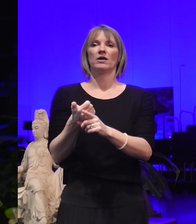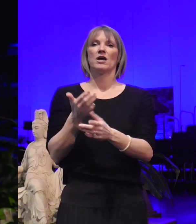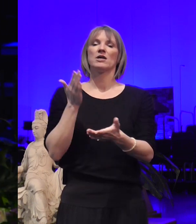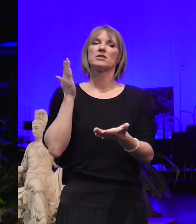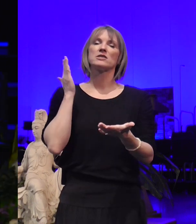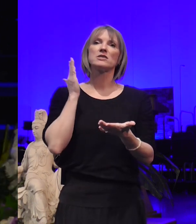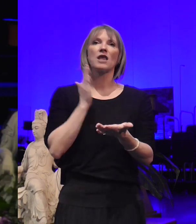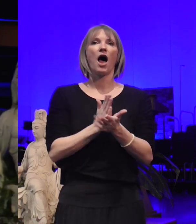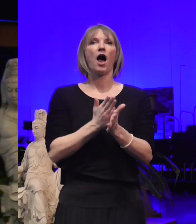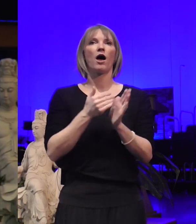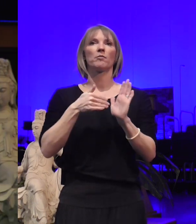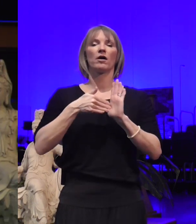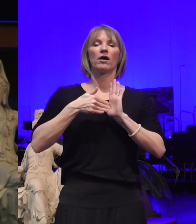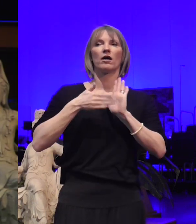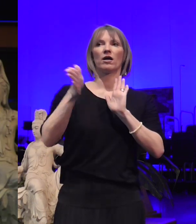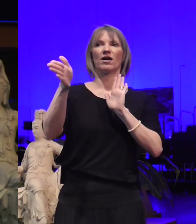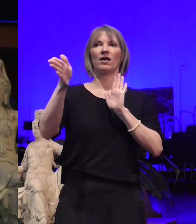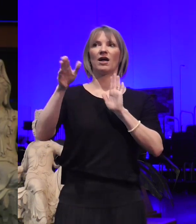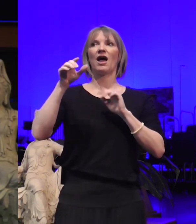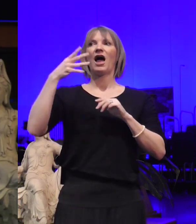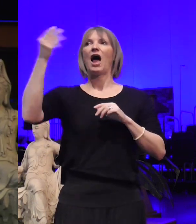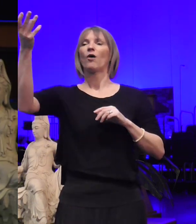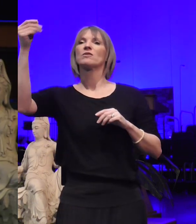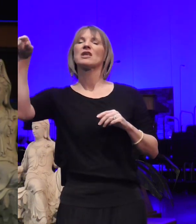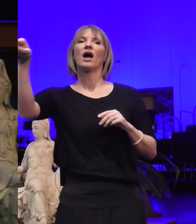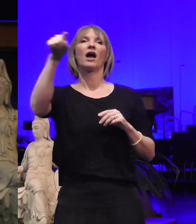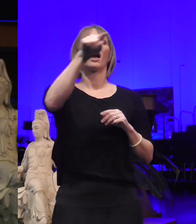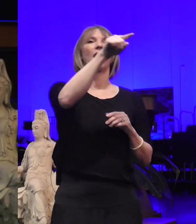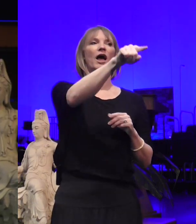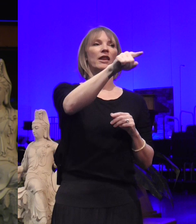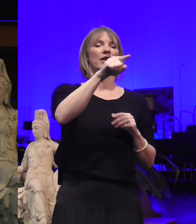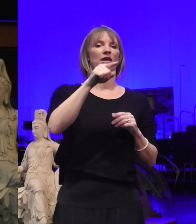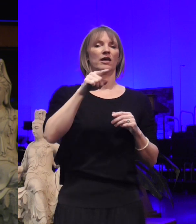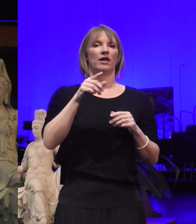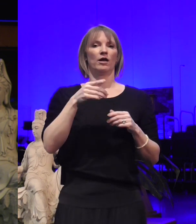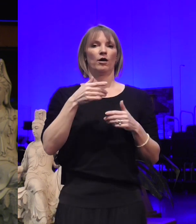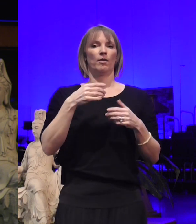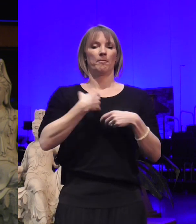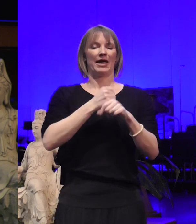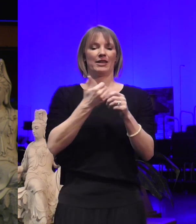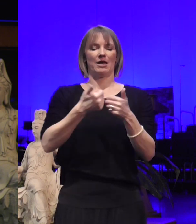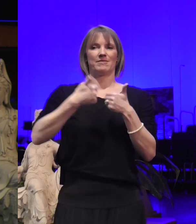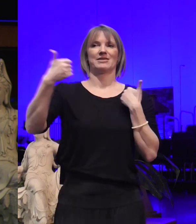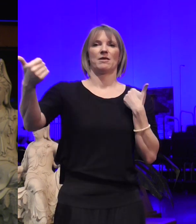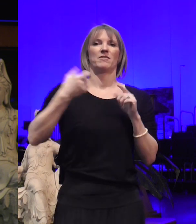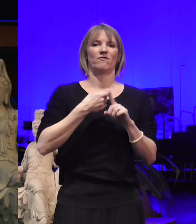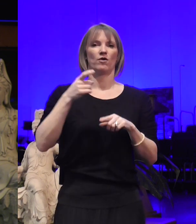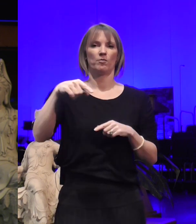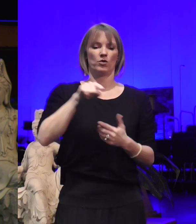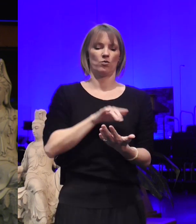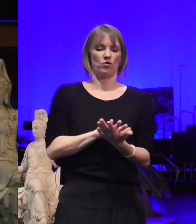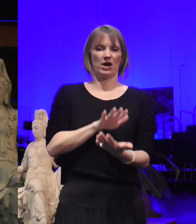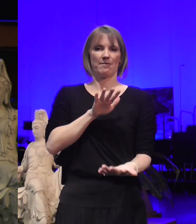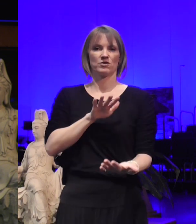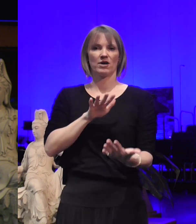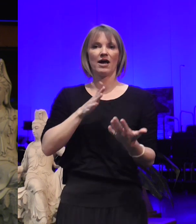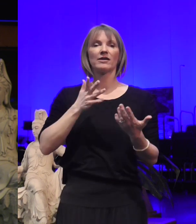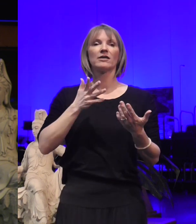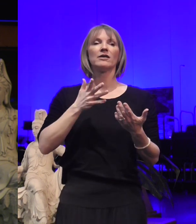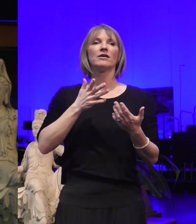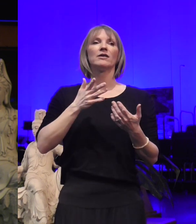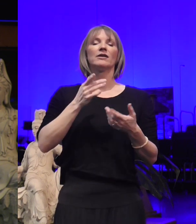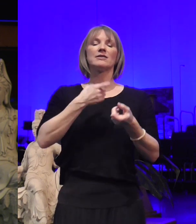Stop projecting them outside of yourself or making them alien or abstract. But know that just by being